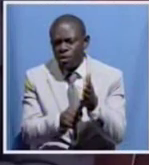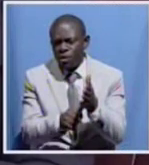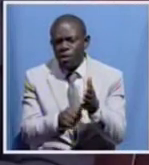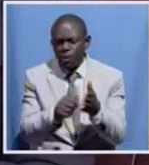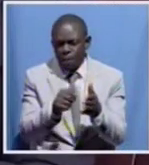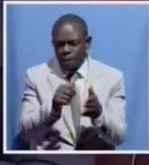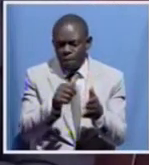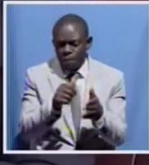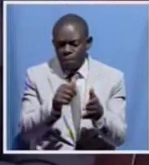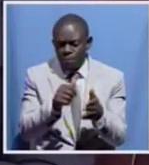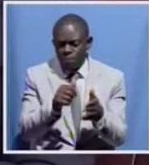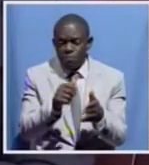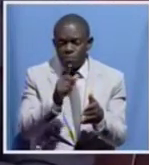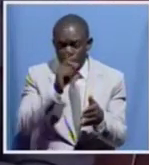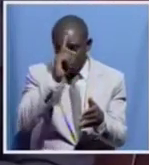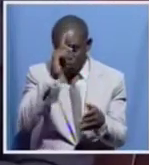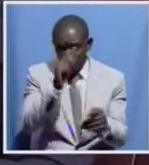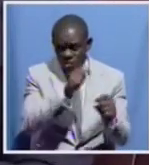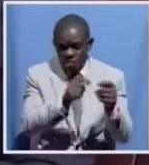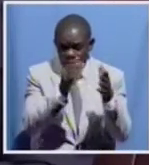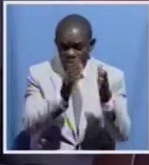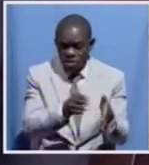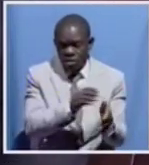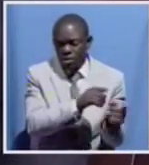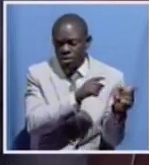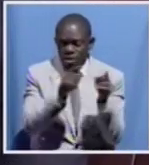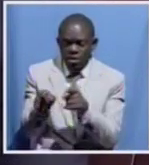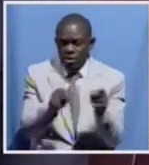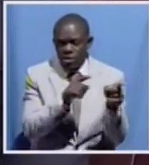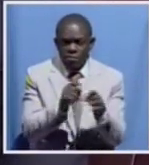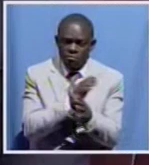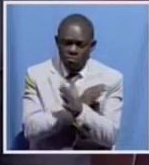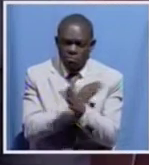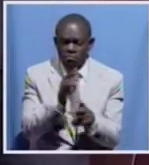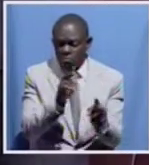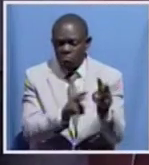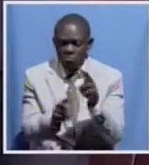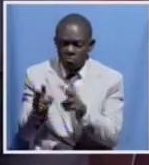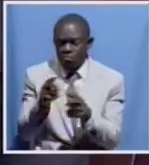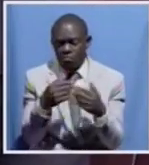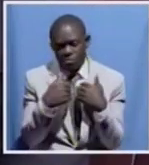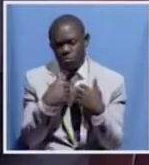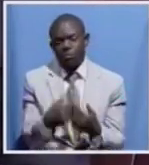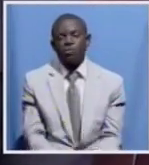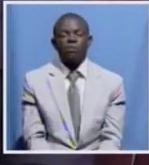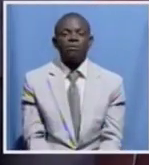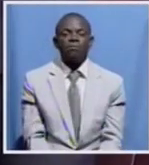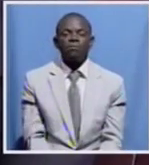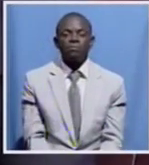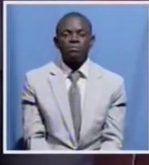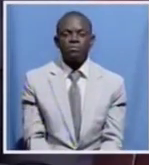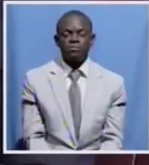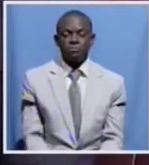coming. We are seeing that this could improve even further if we get a bit aggressive. And we